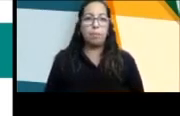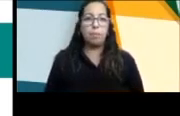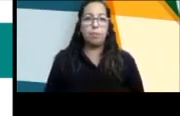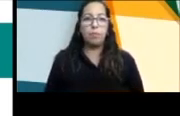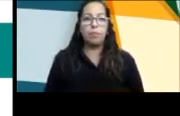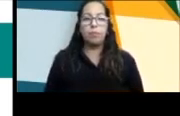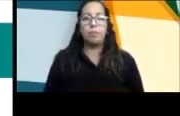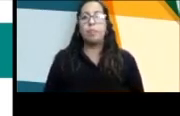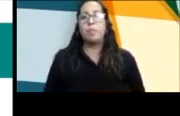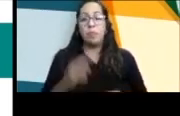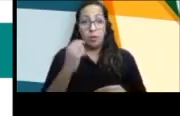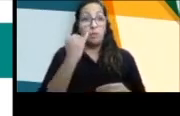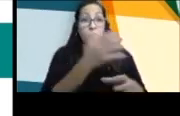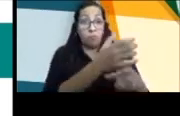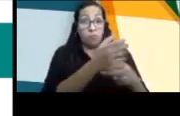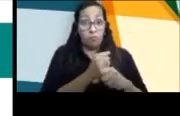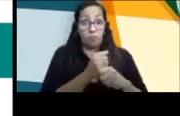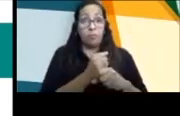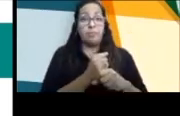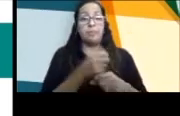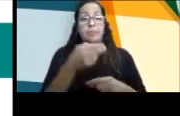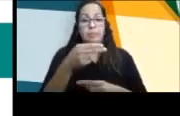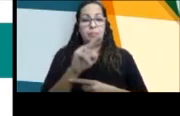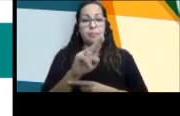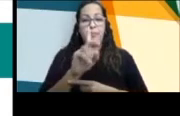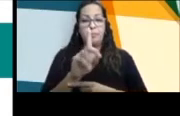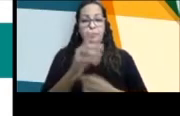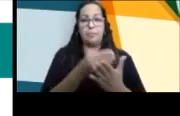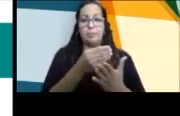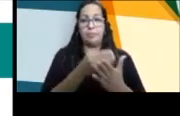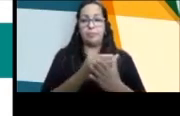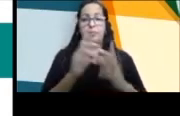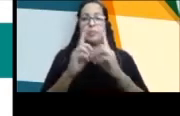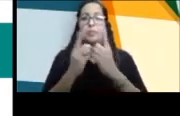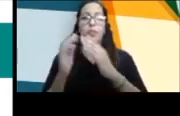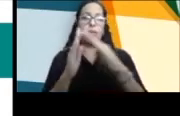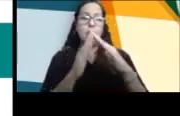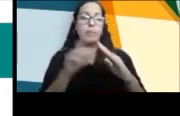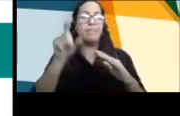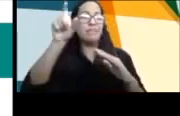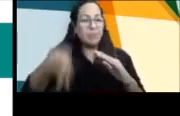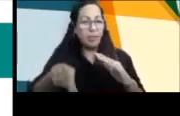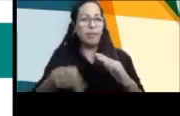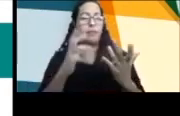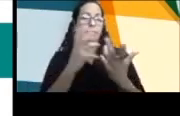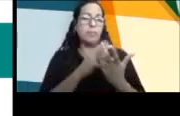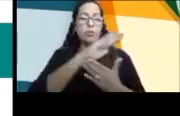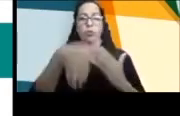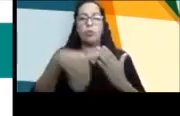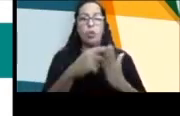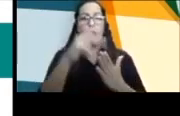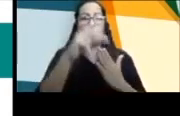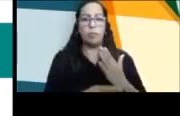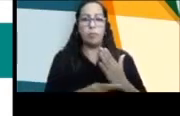As a recipient of HUD financial assistance, PRDOH must ensure that all programs affirmatively